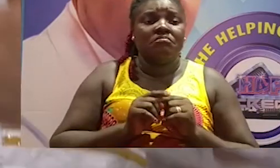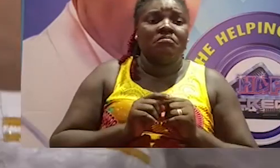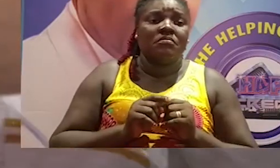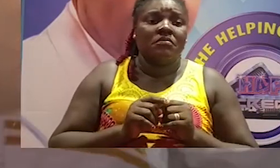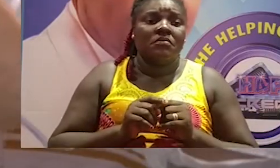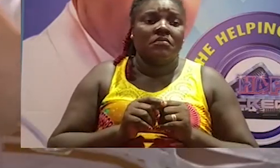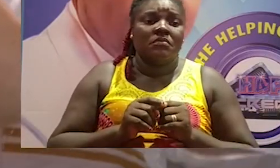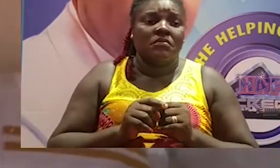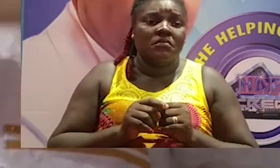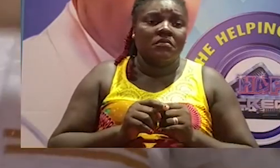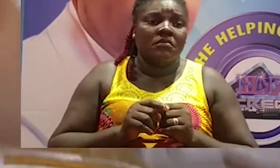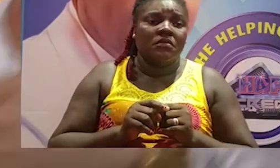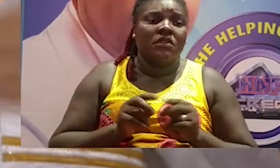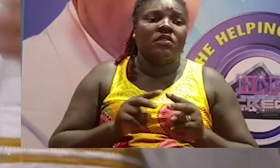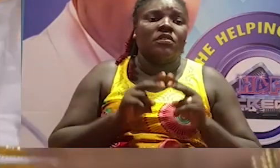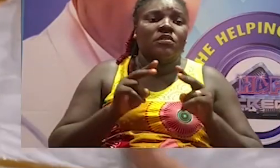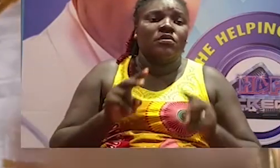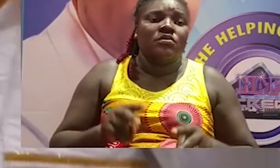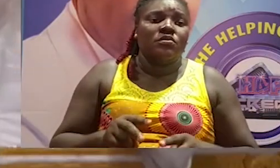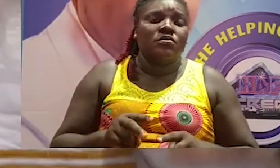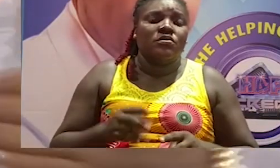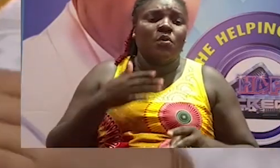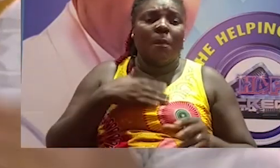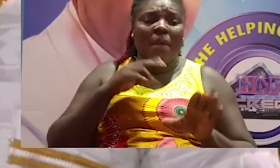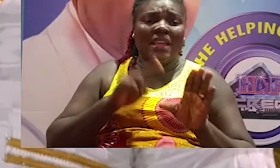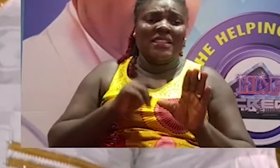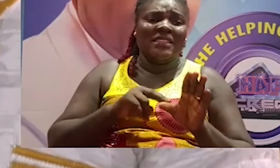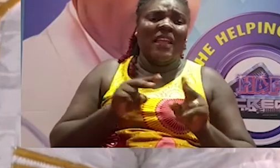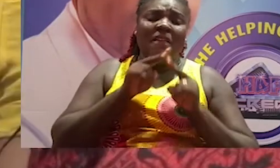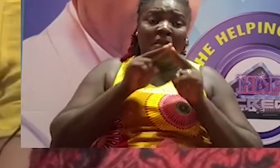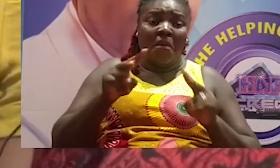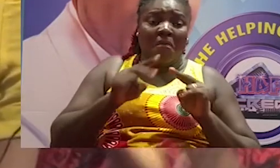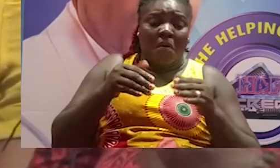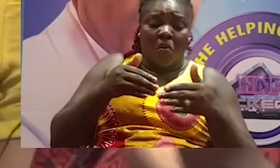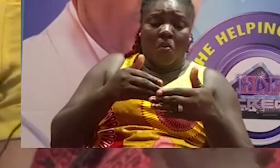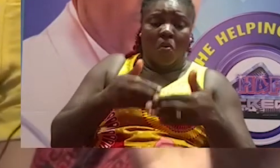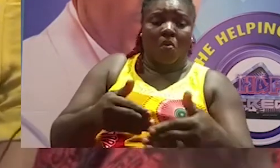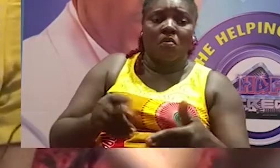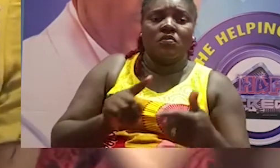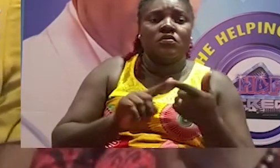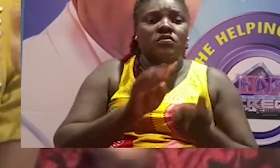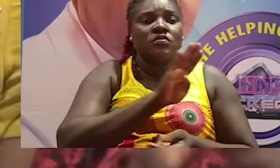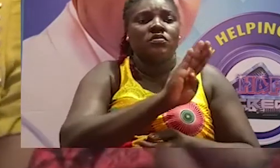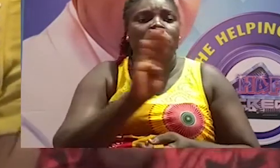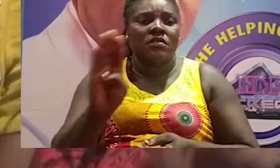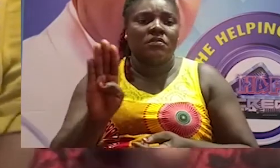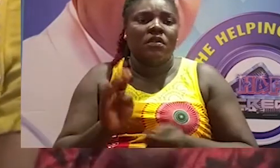to take my seat very close to the board. Wow. So with that, I can see.